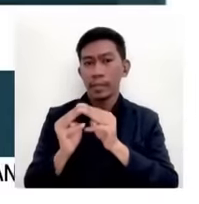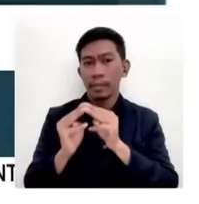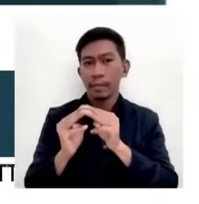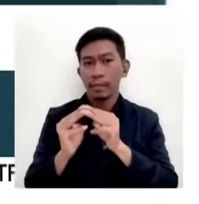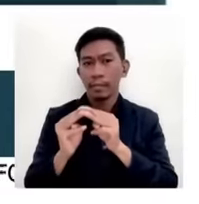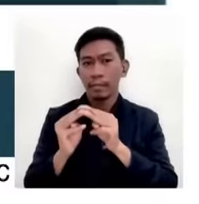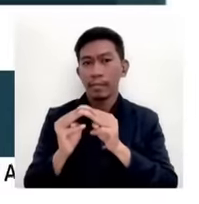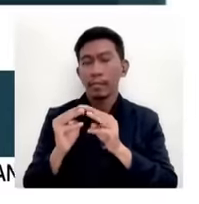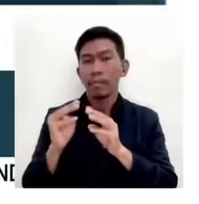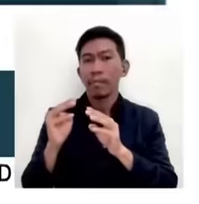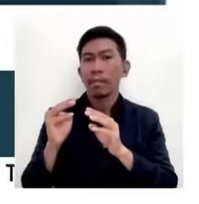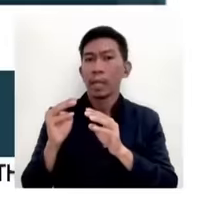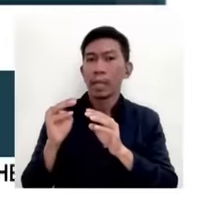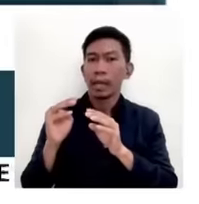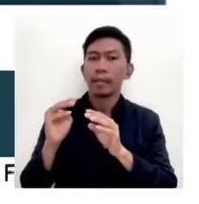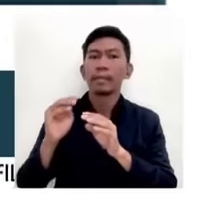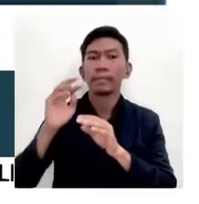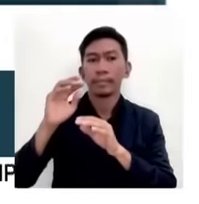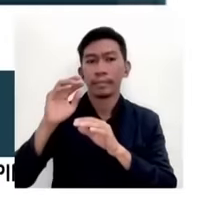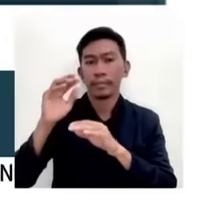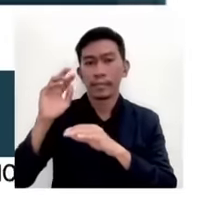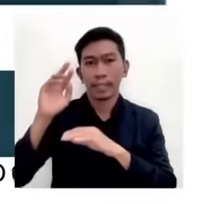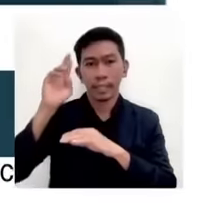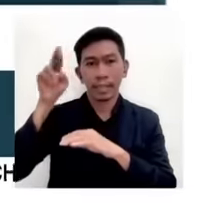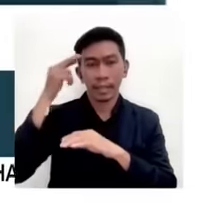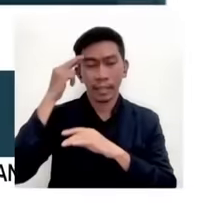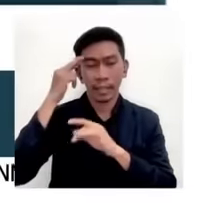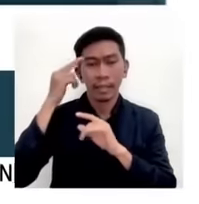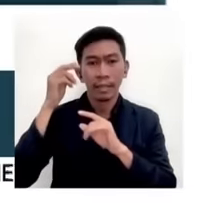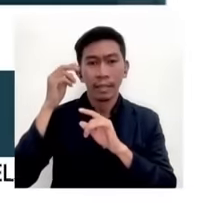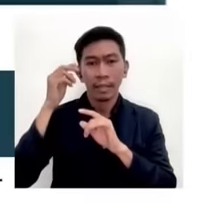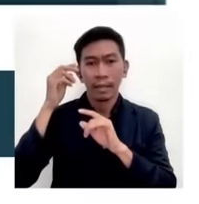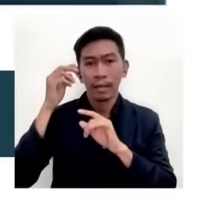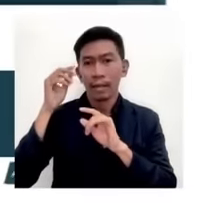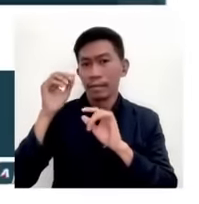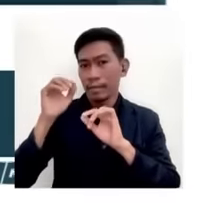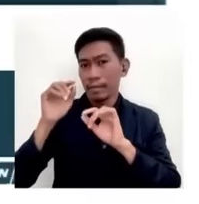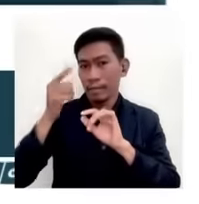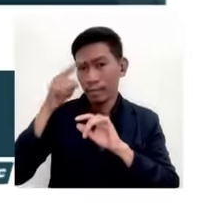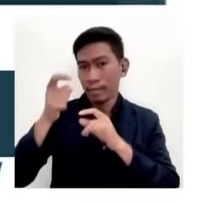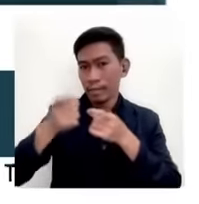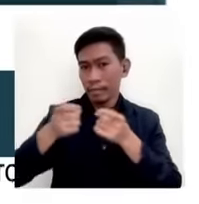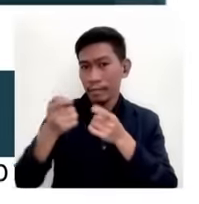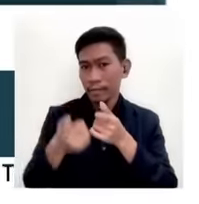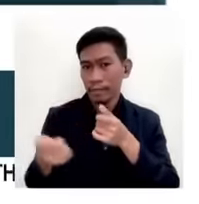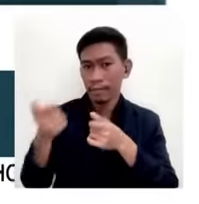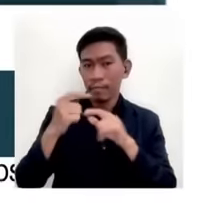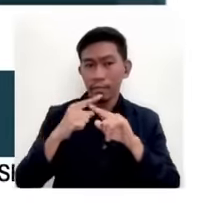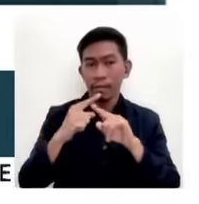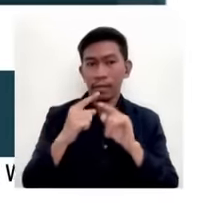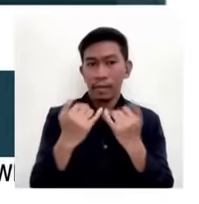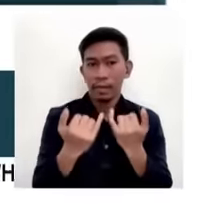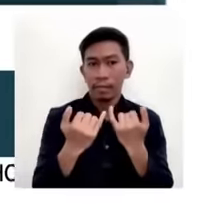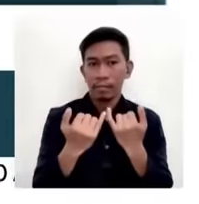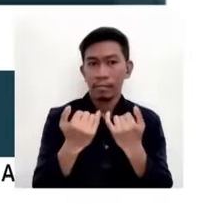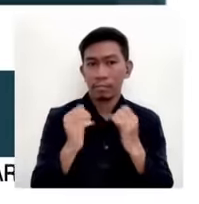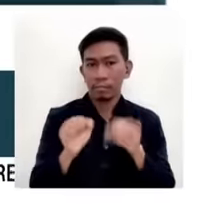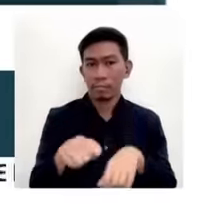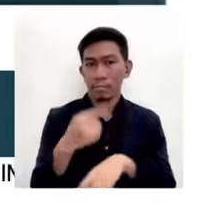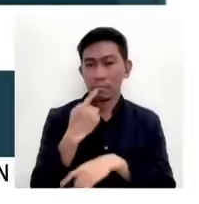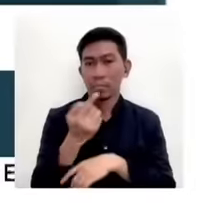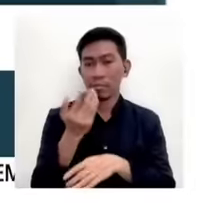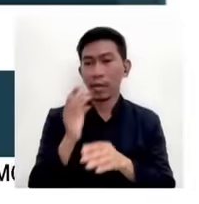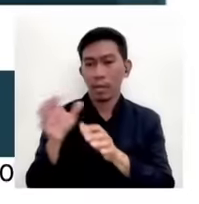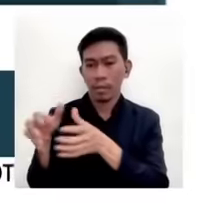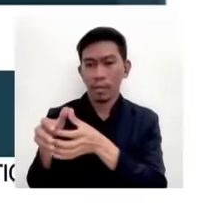meaningful and genuine self-governance. And currently, we can say that both fronts